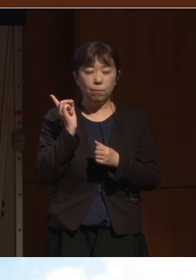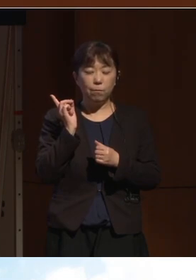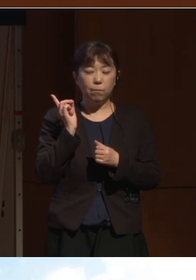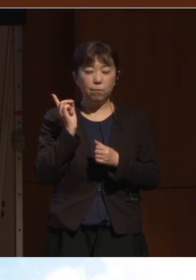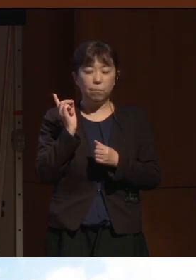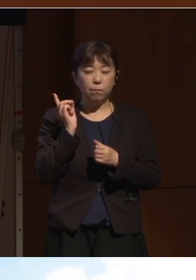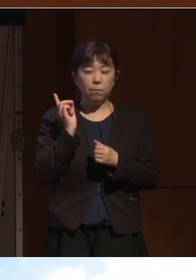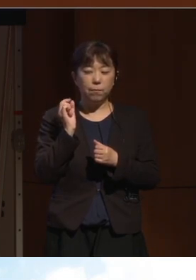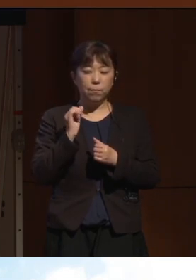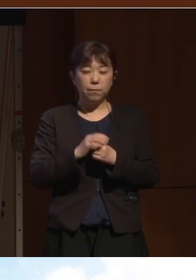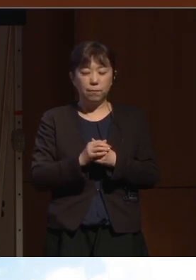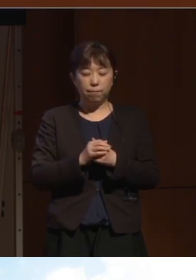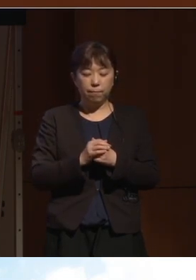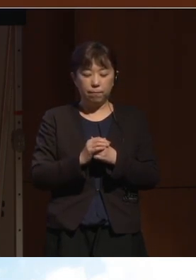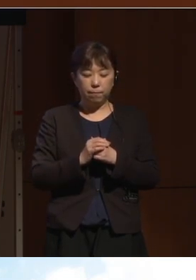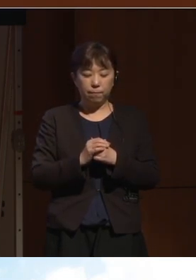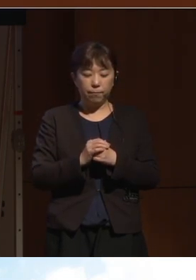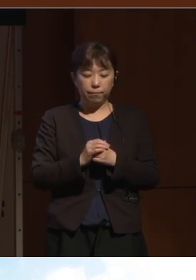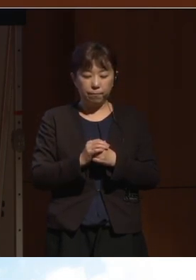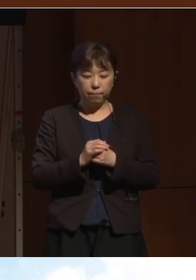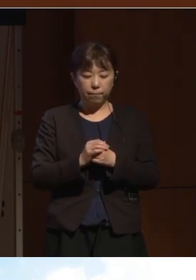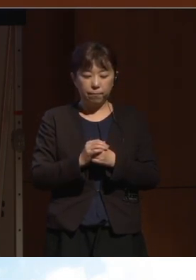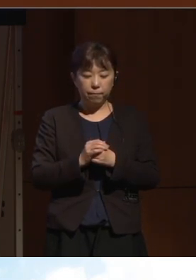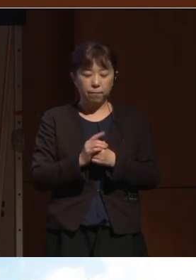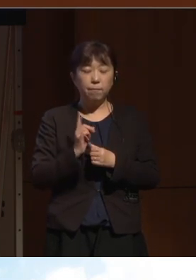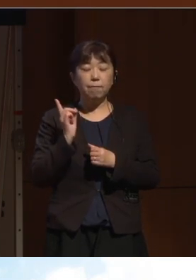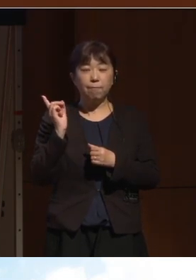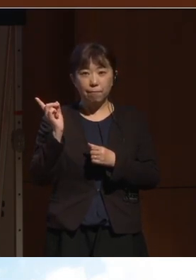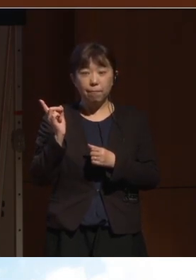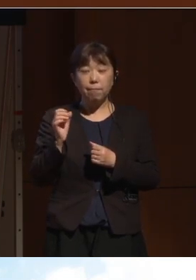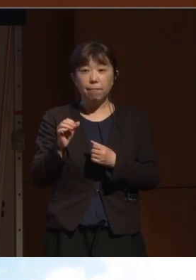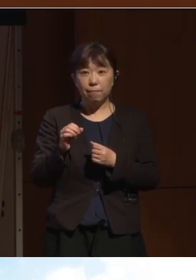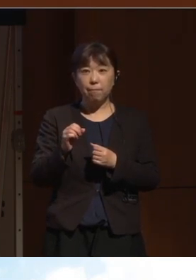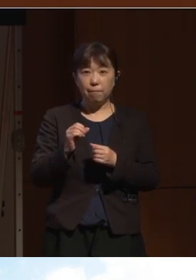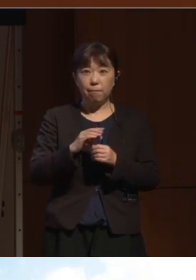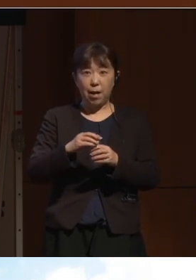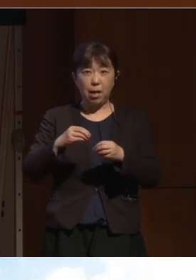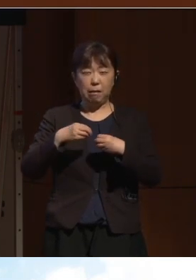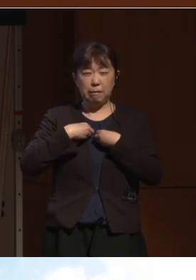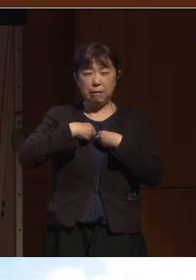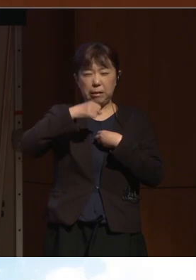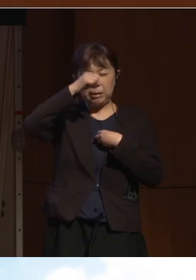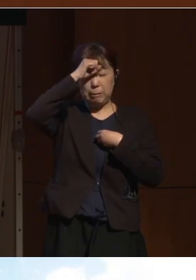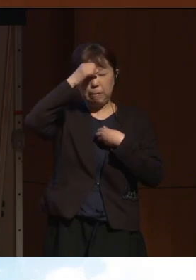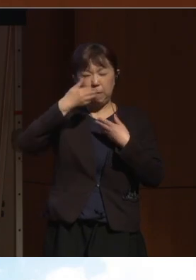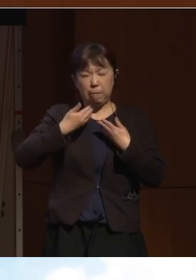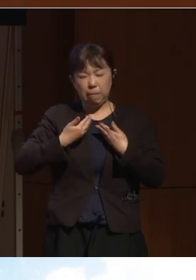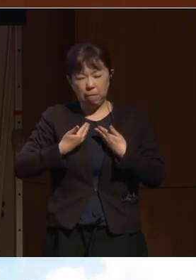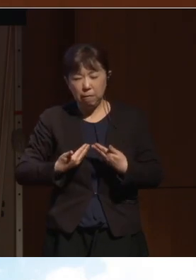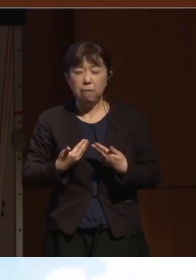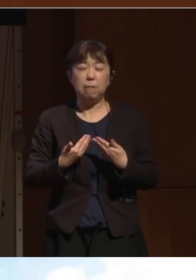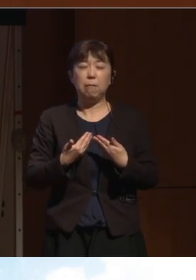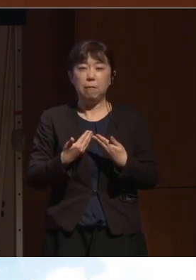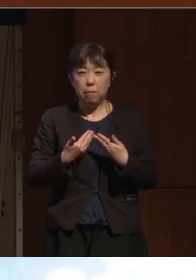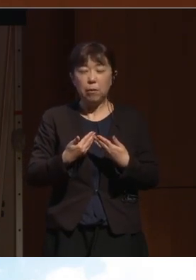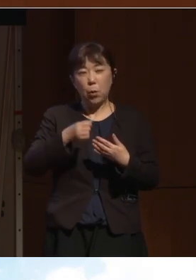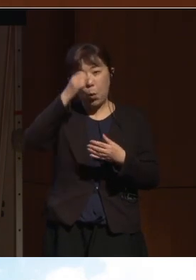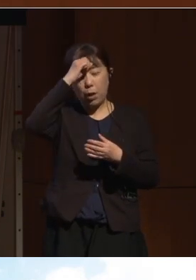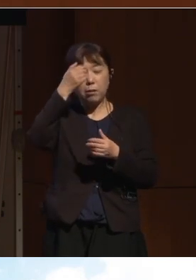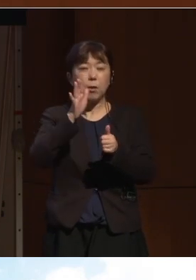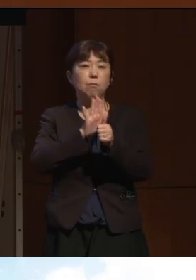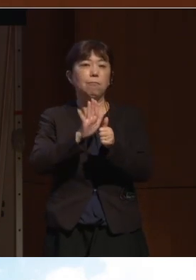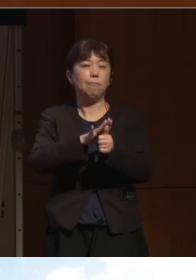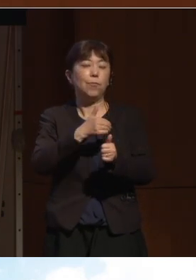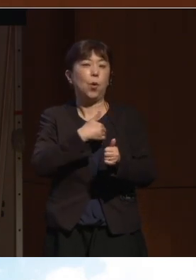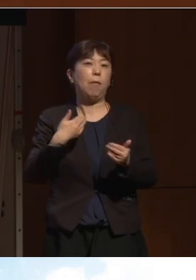July 2020, and we will all remember the dark days of the early stages of the pandemic, demonstrates the rapid impact of science can have on the lives